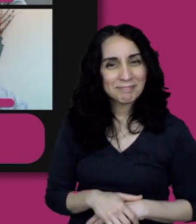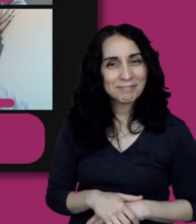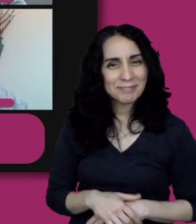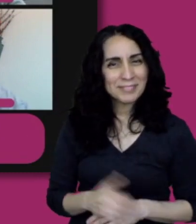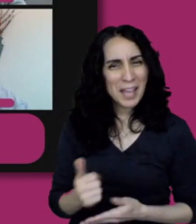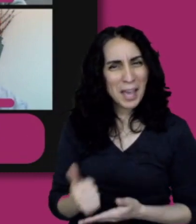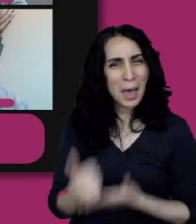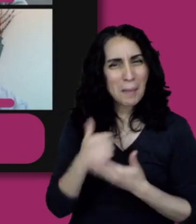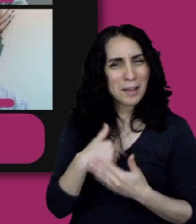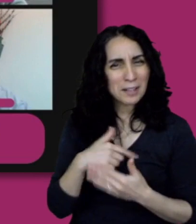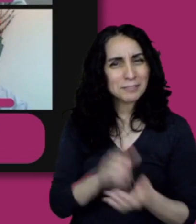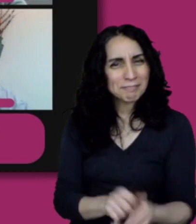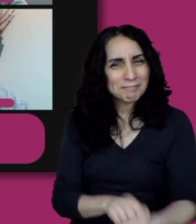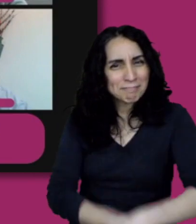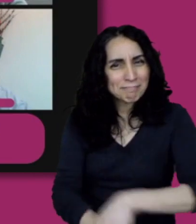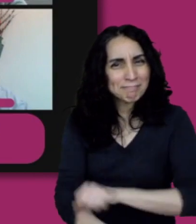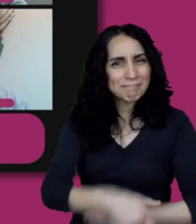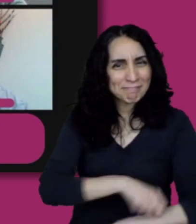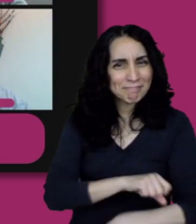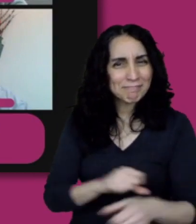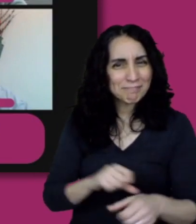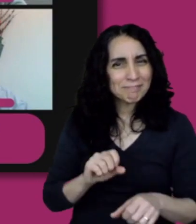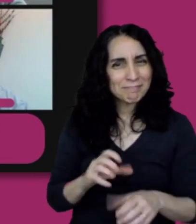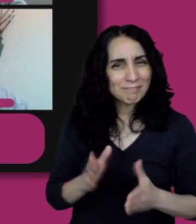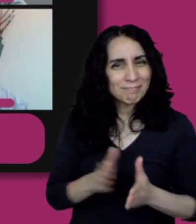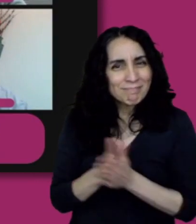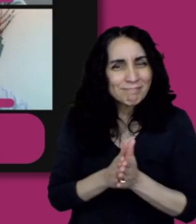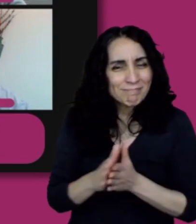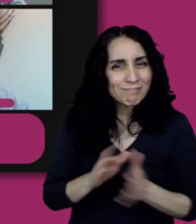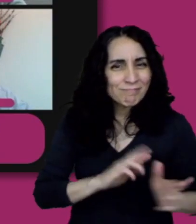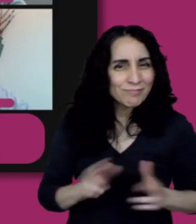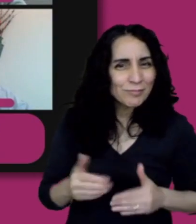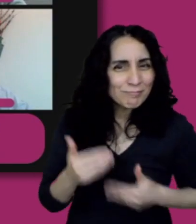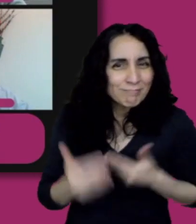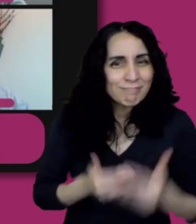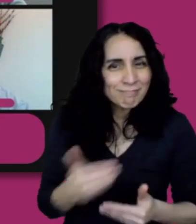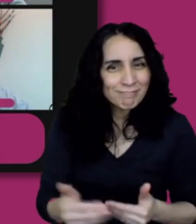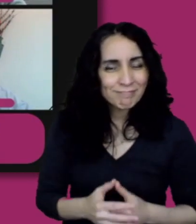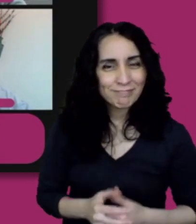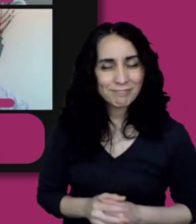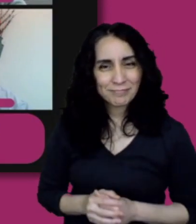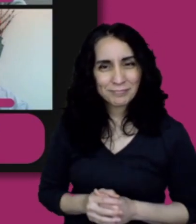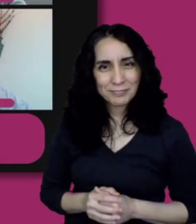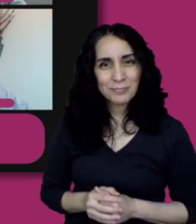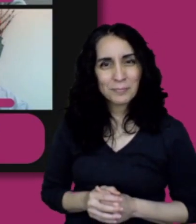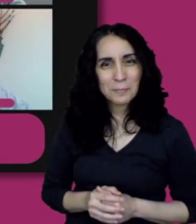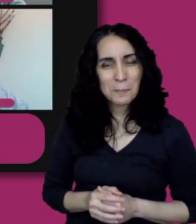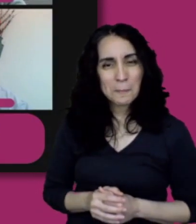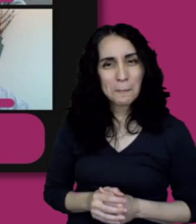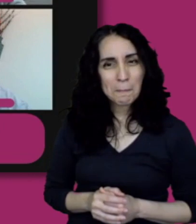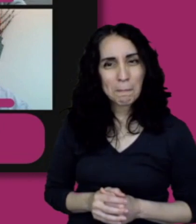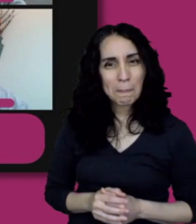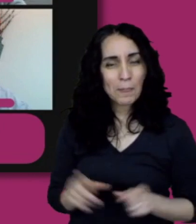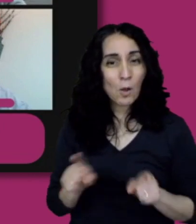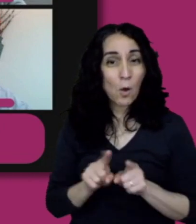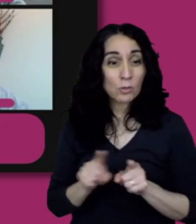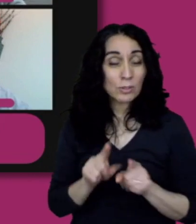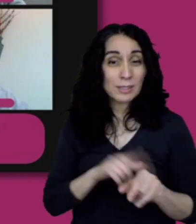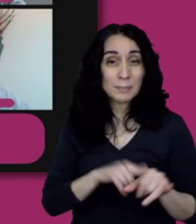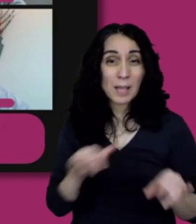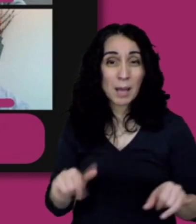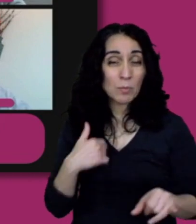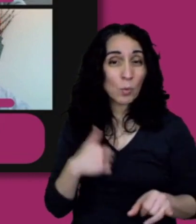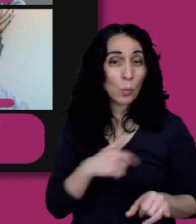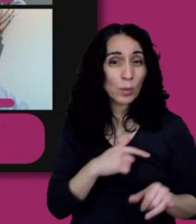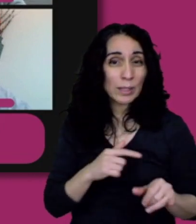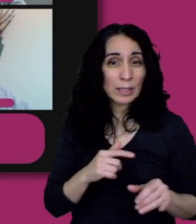moment, and it's just a good adrenaline boost for everybody. And it was also a time when we launched our